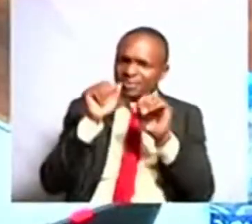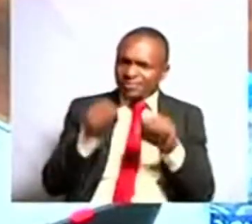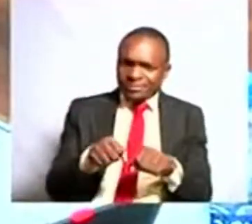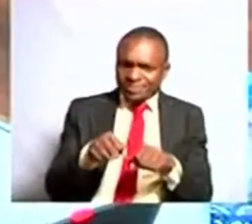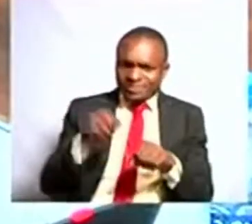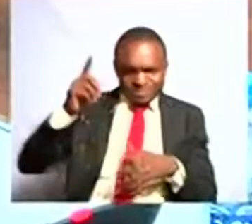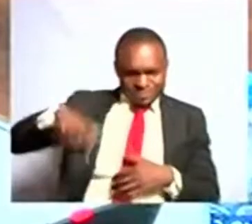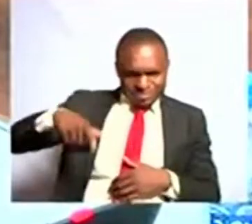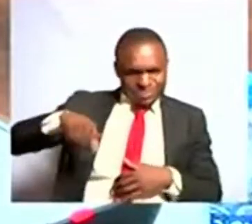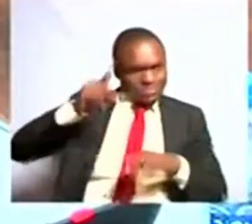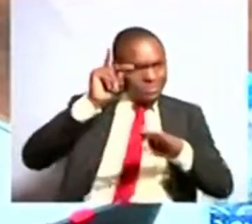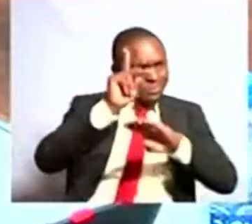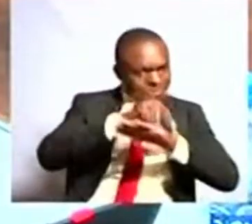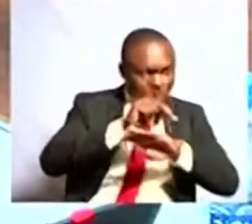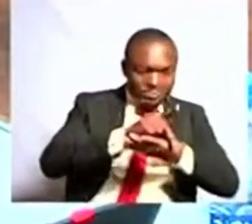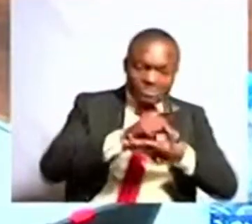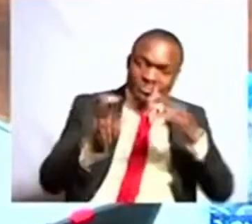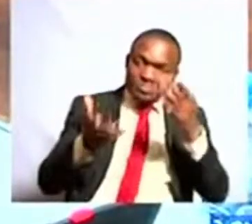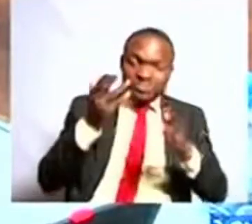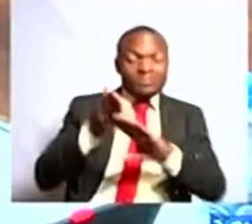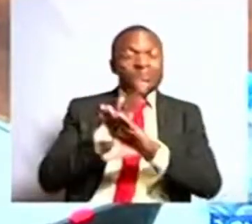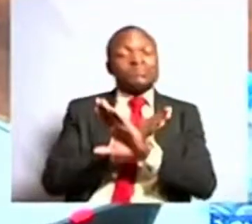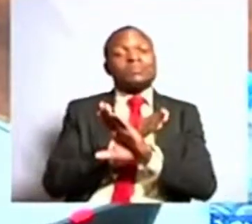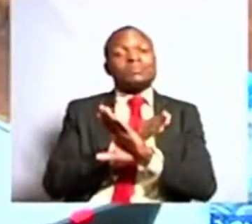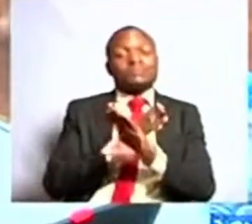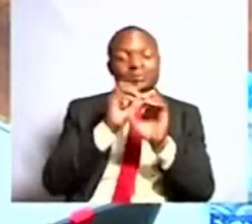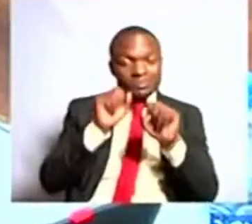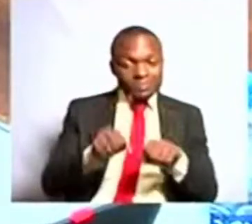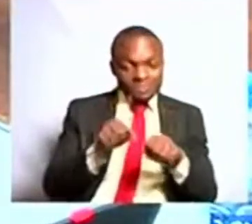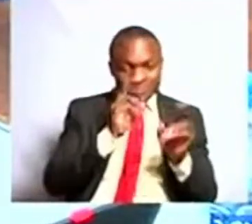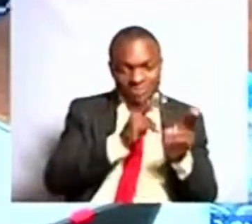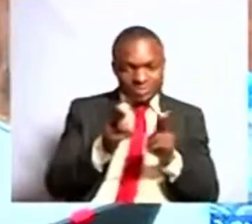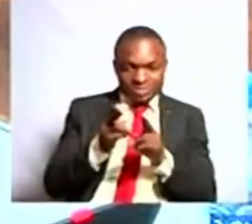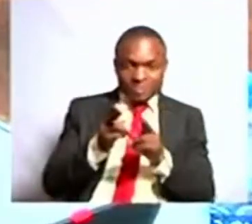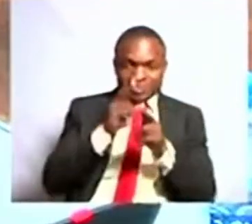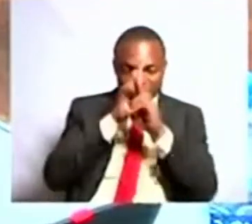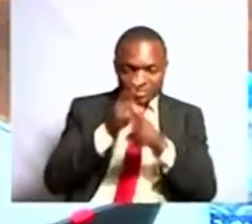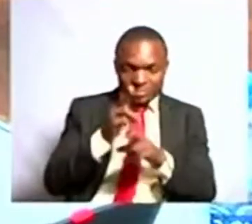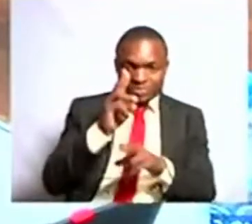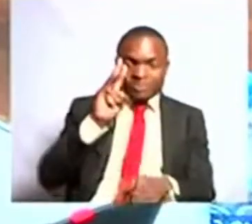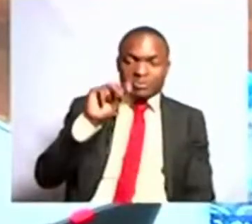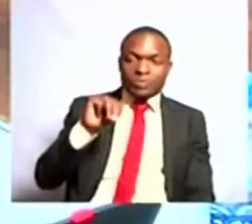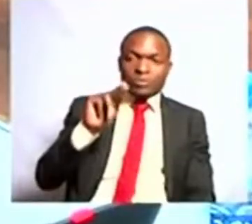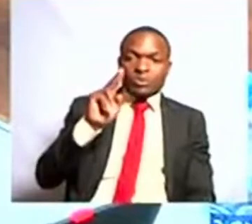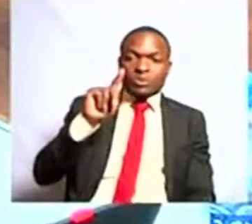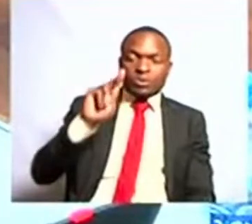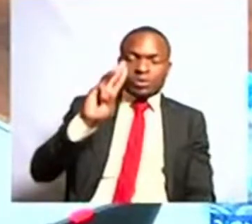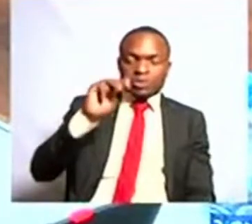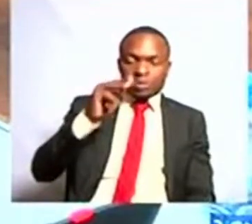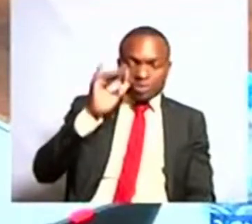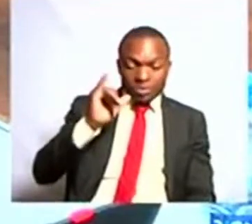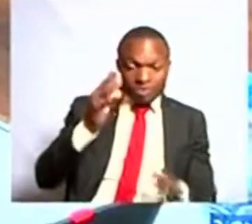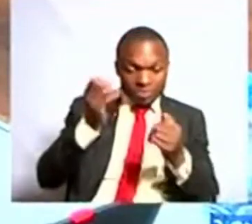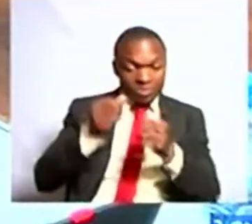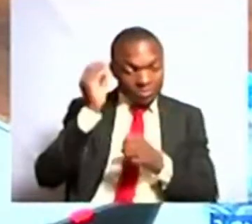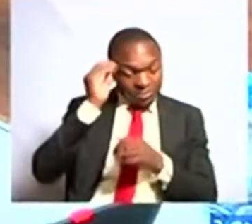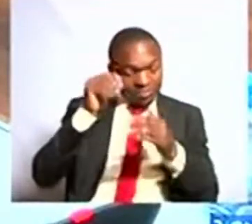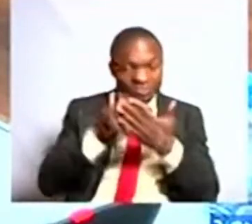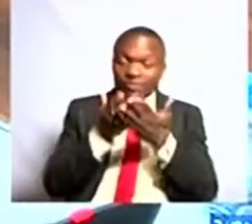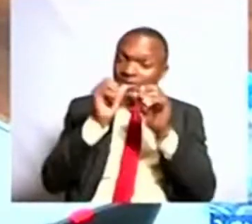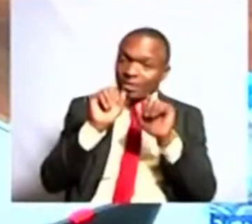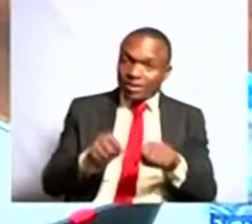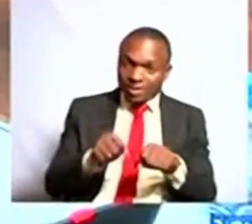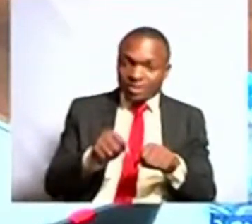a delay in a project? And maybe before you can respond, also Honorable Mukumbi can come in. We want to know how you